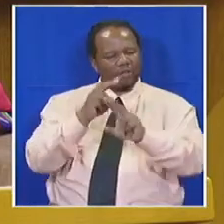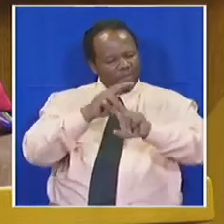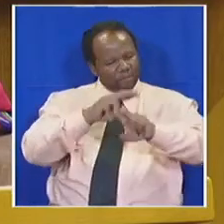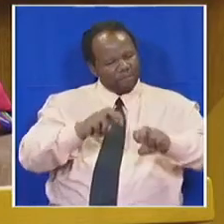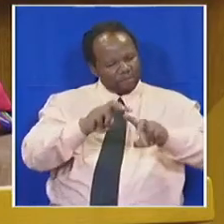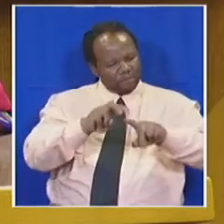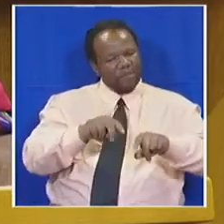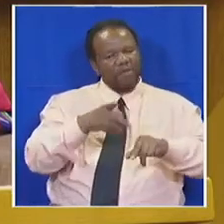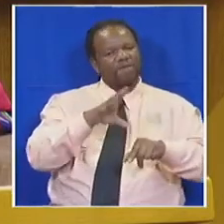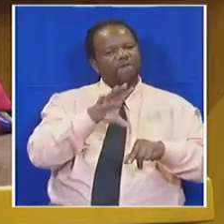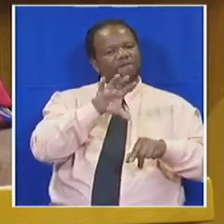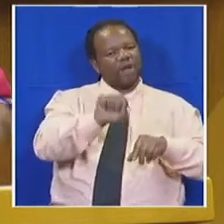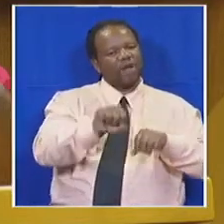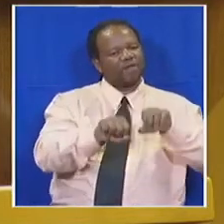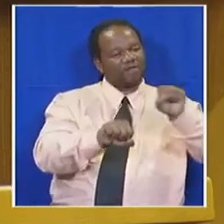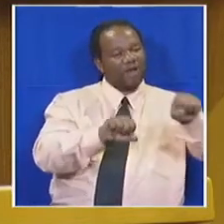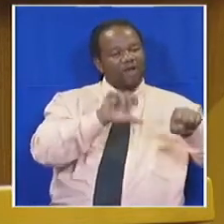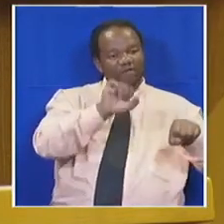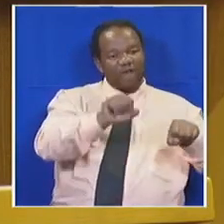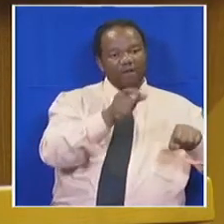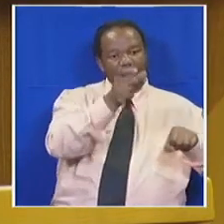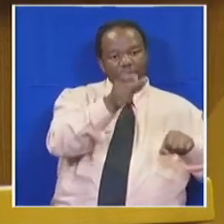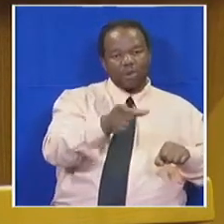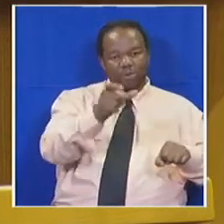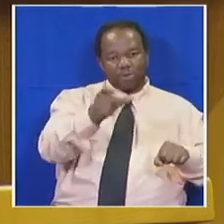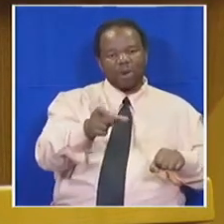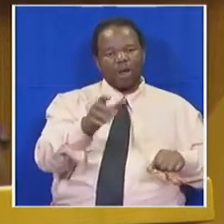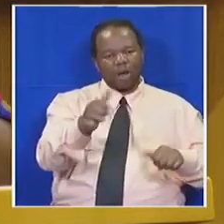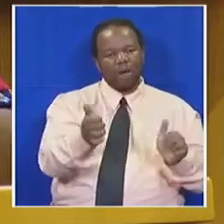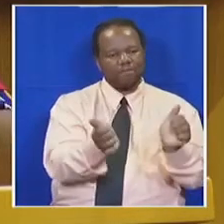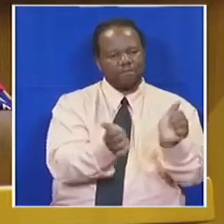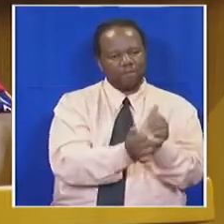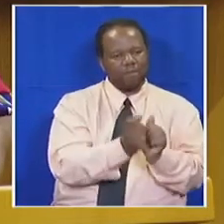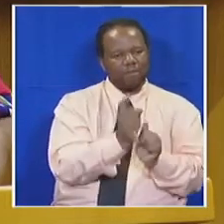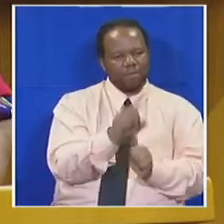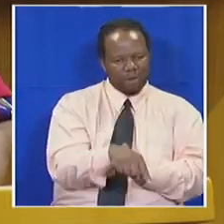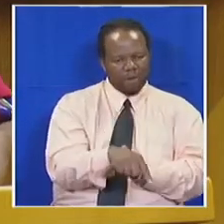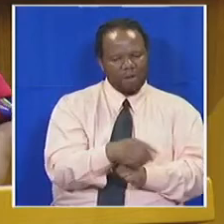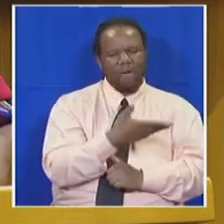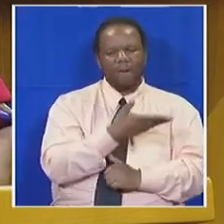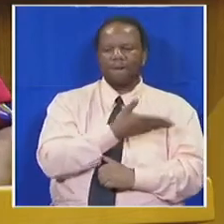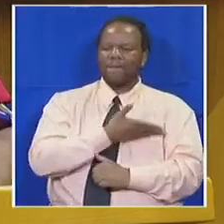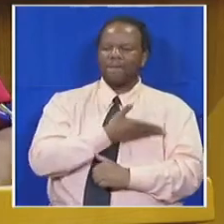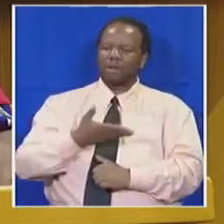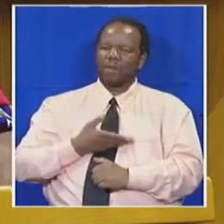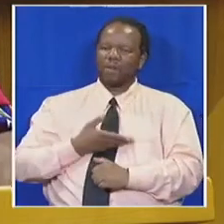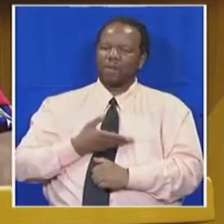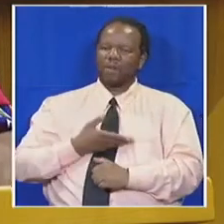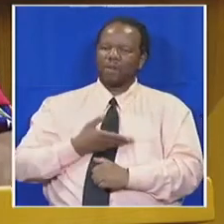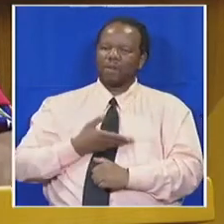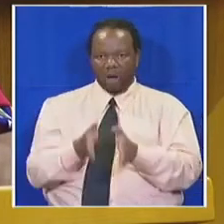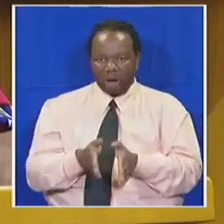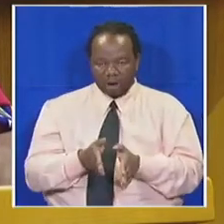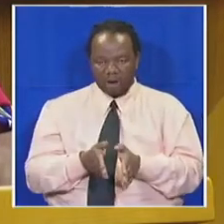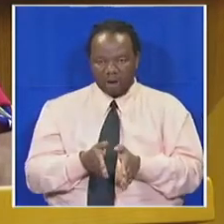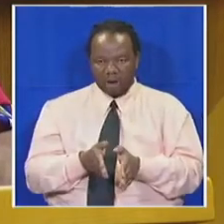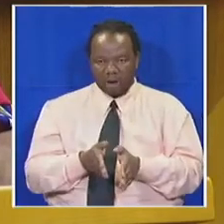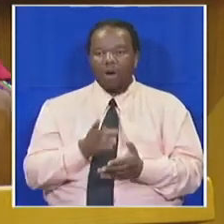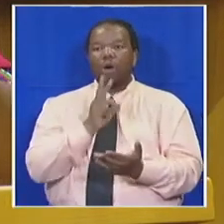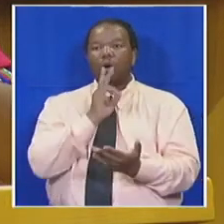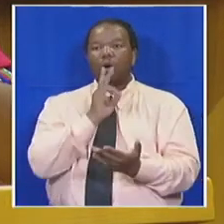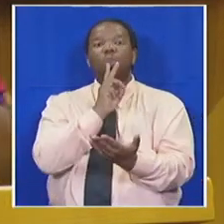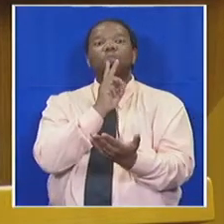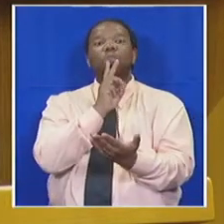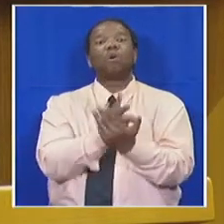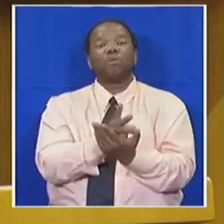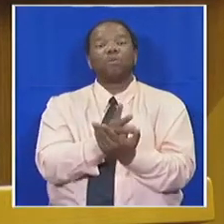for the death of your loved ones are brought to book. Madam Speaker, we also promise all those